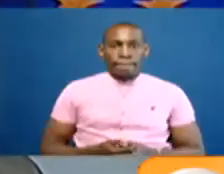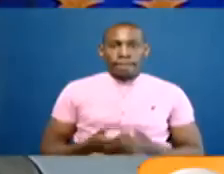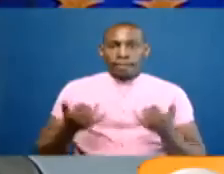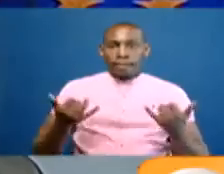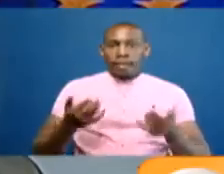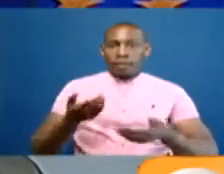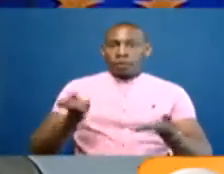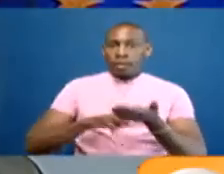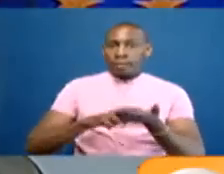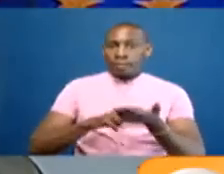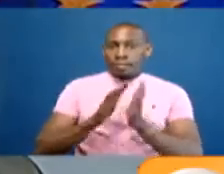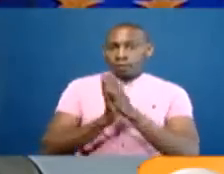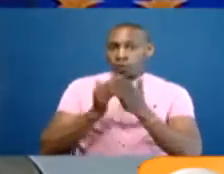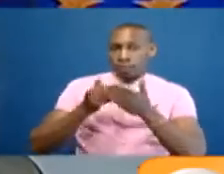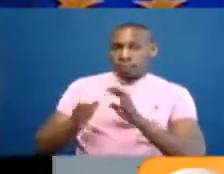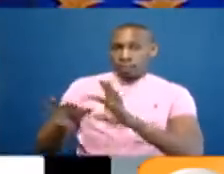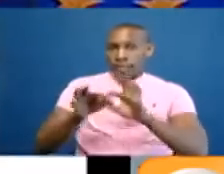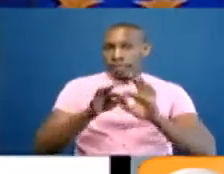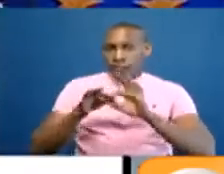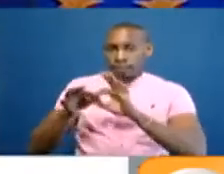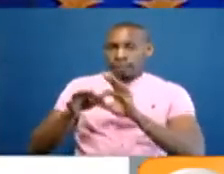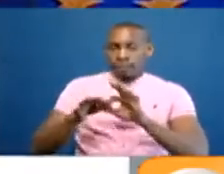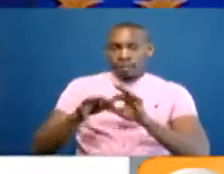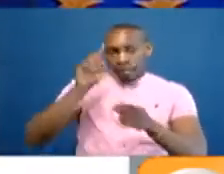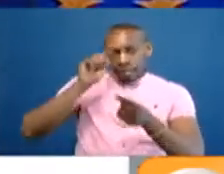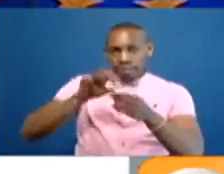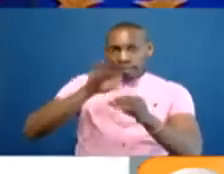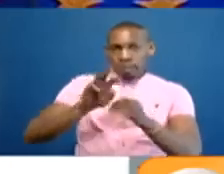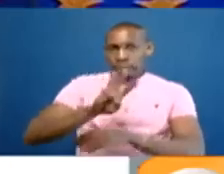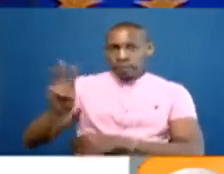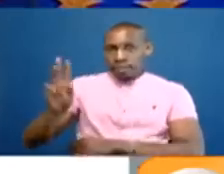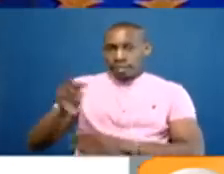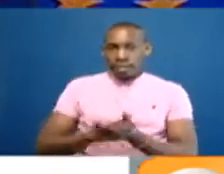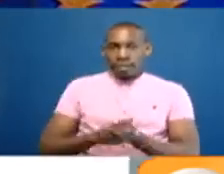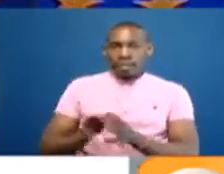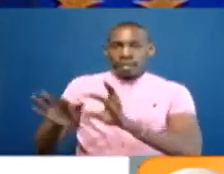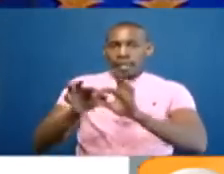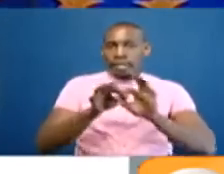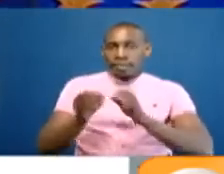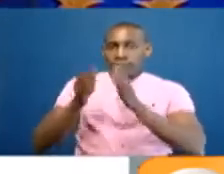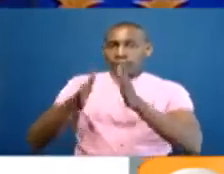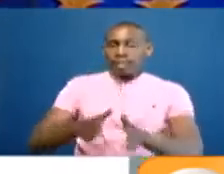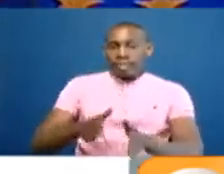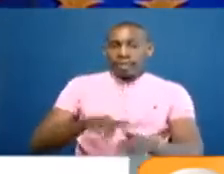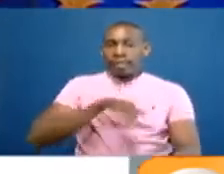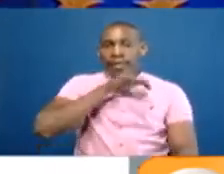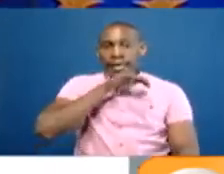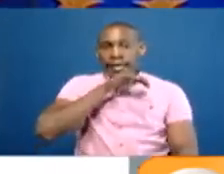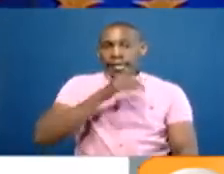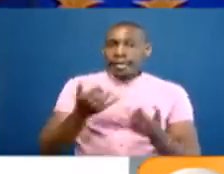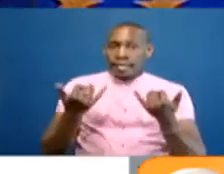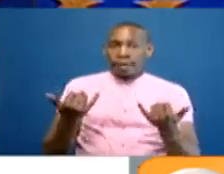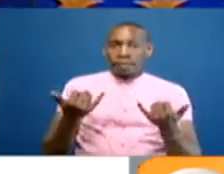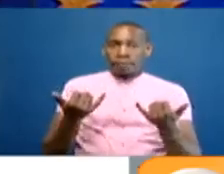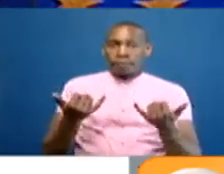And now to revisit the Azimio One Kenya vote hunting bid in Western Kenya. And Azimio One Kenya leader Raila Odinga